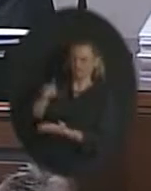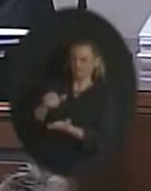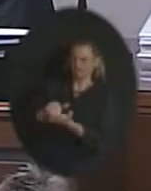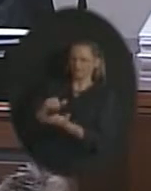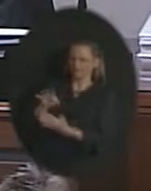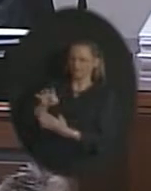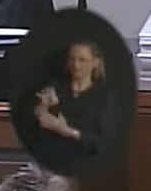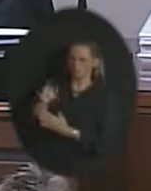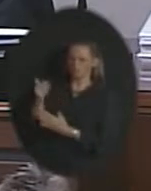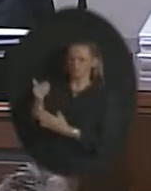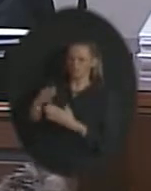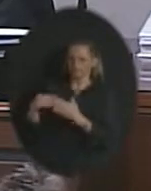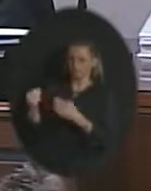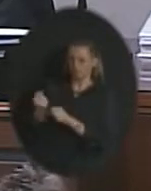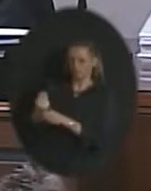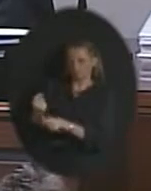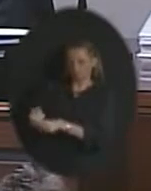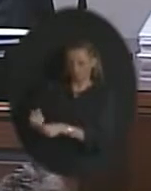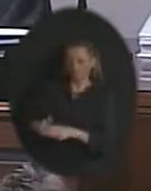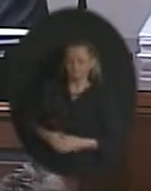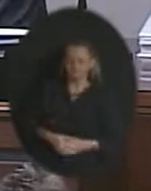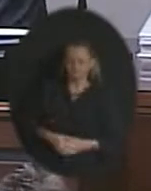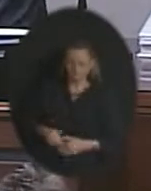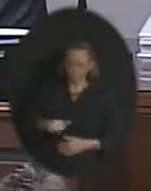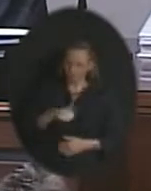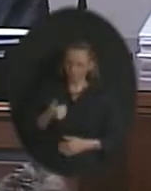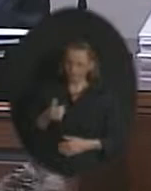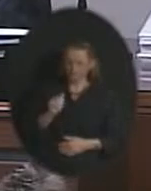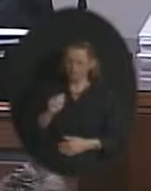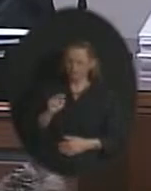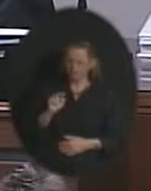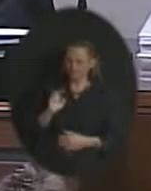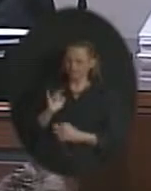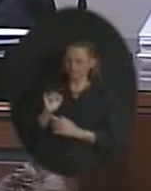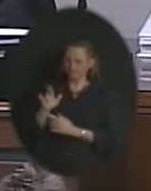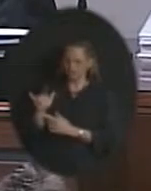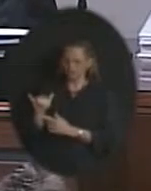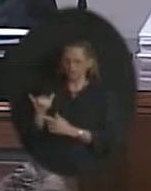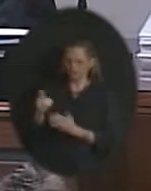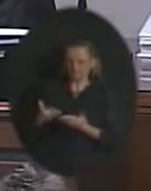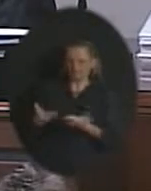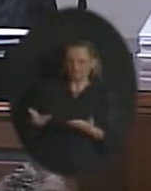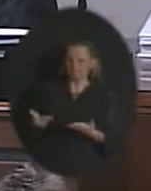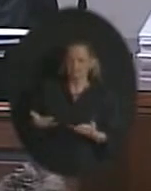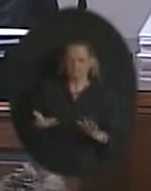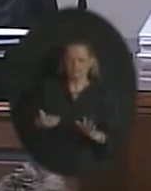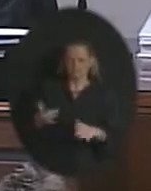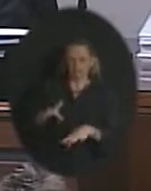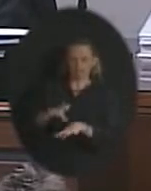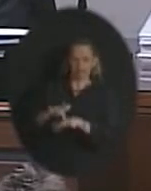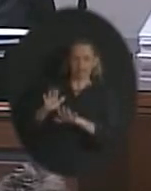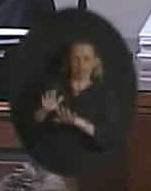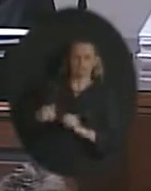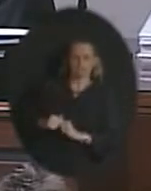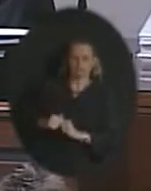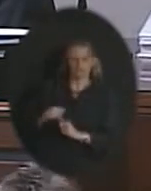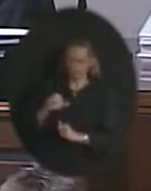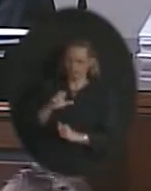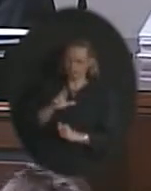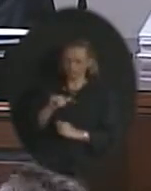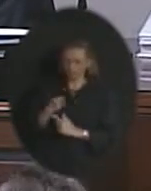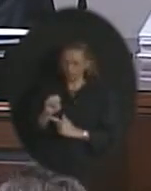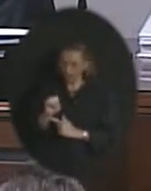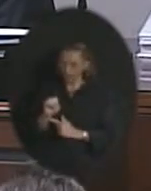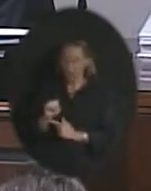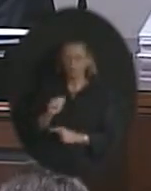a year. The other ancillary lines are we really don't want to touch the crime, which is employee dishonesty.